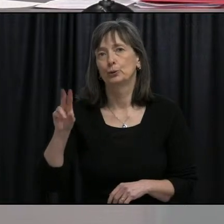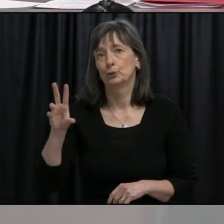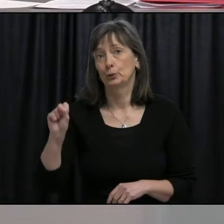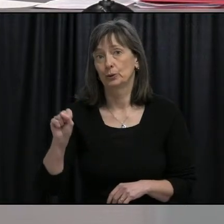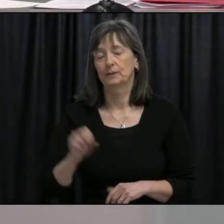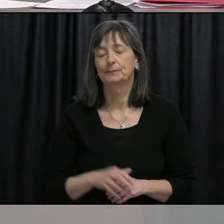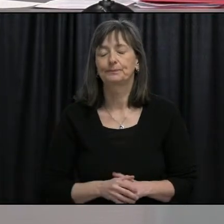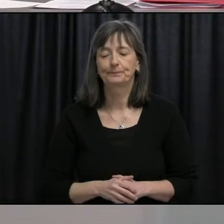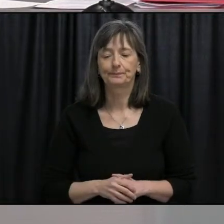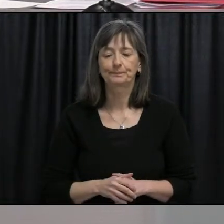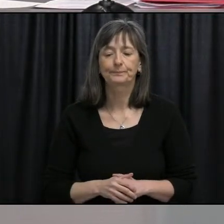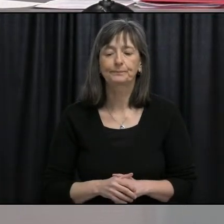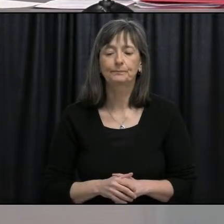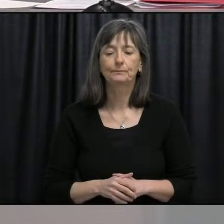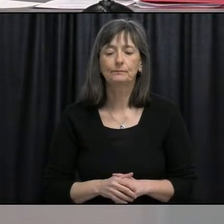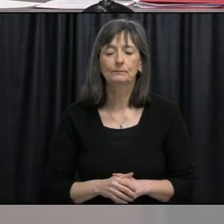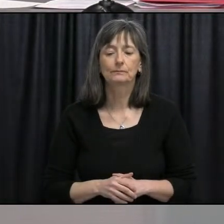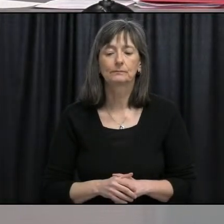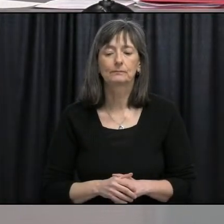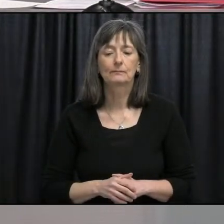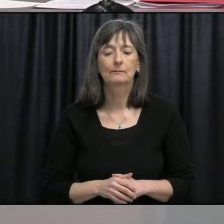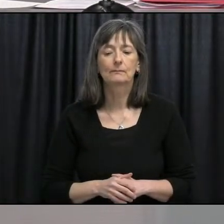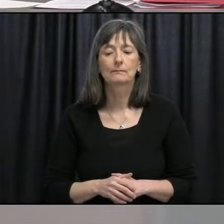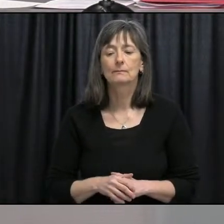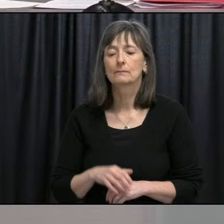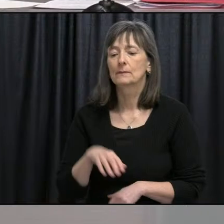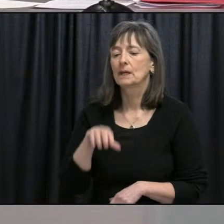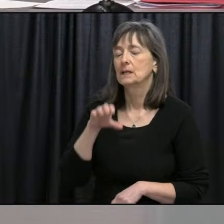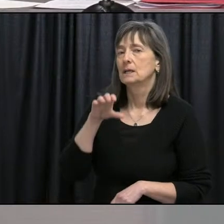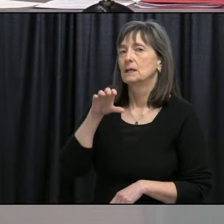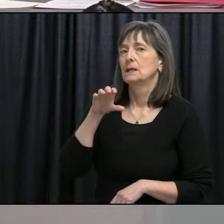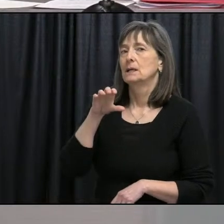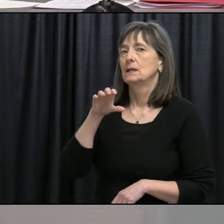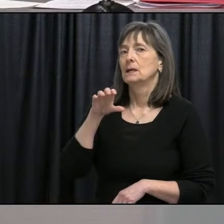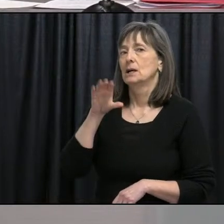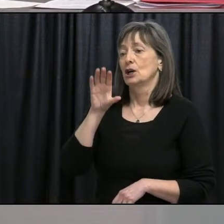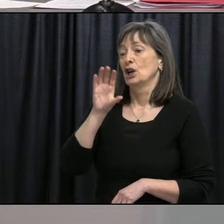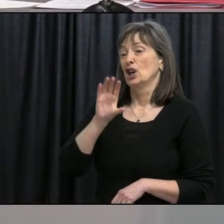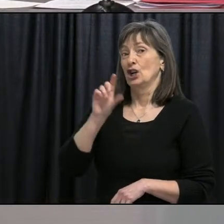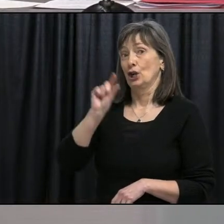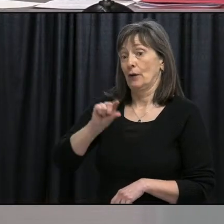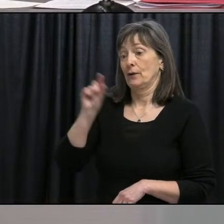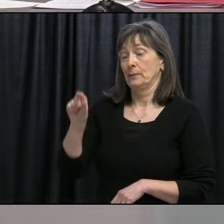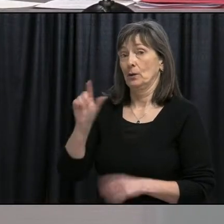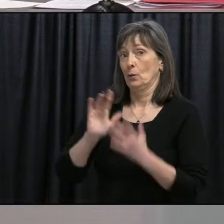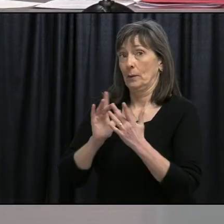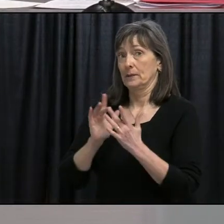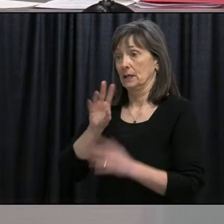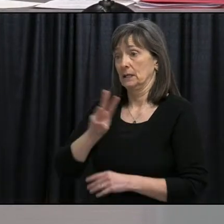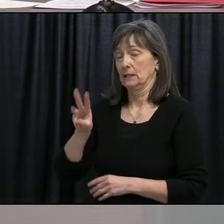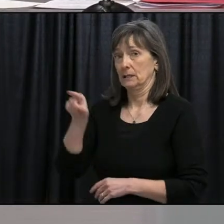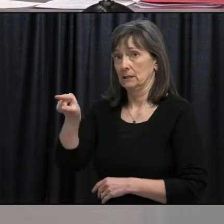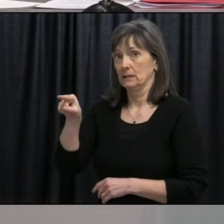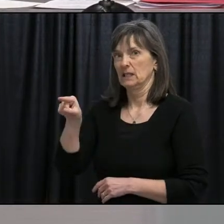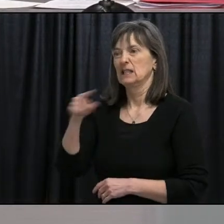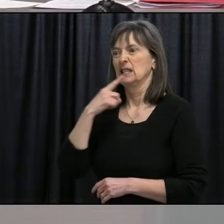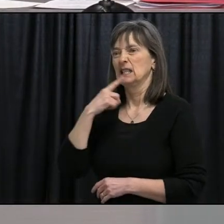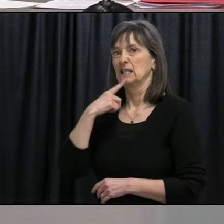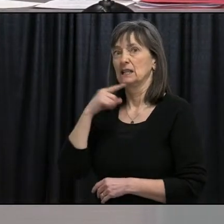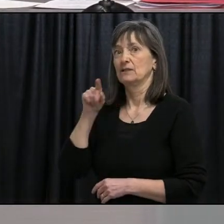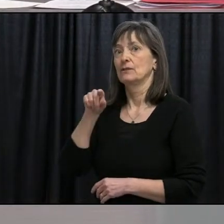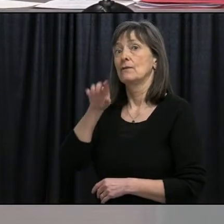On Wednesday, the government website reported that 46,000 doses of vaccine had been